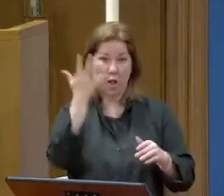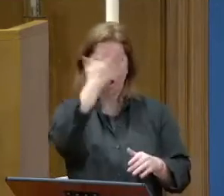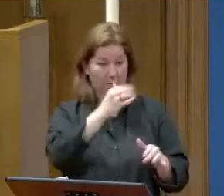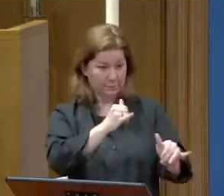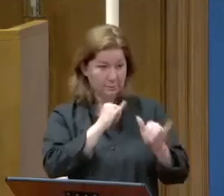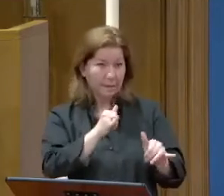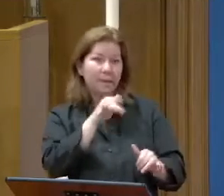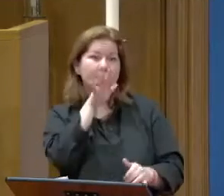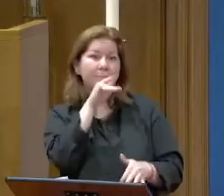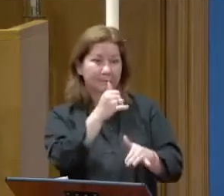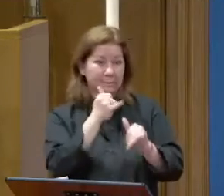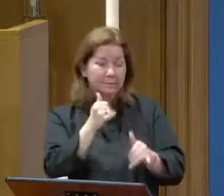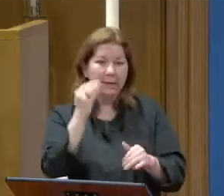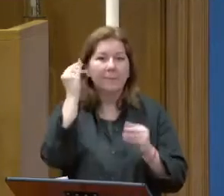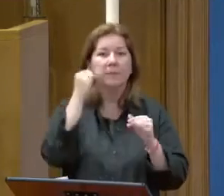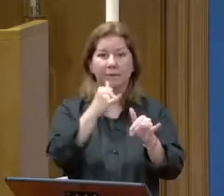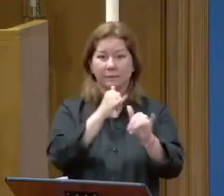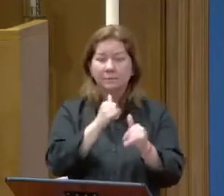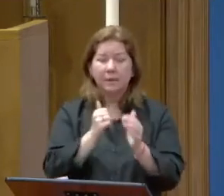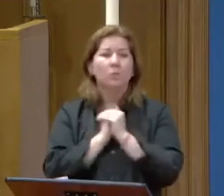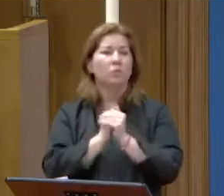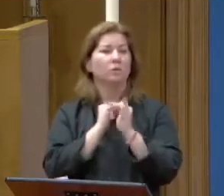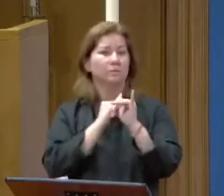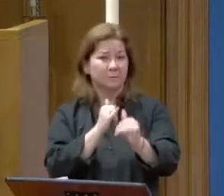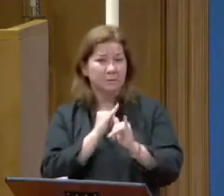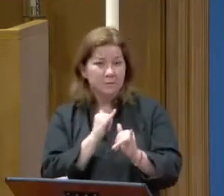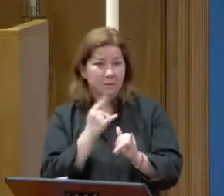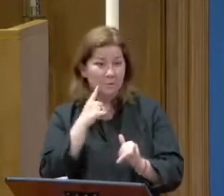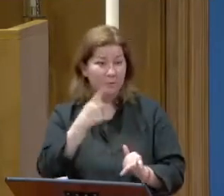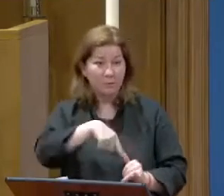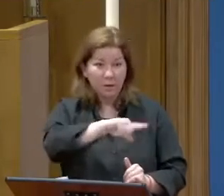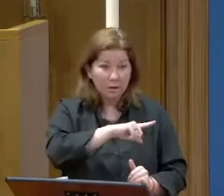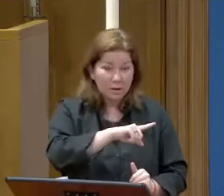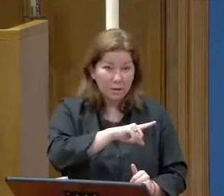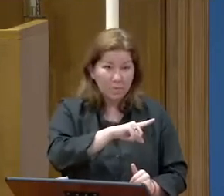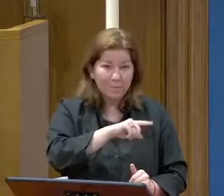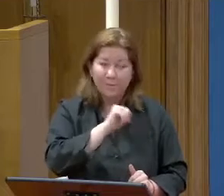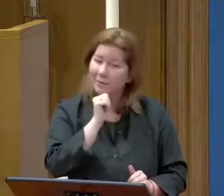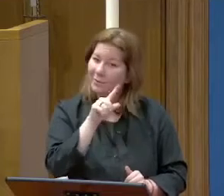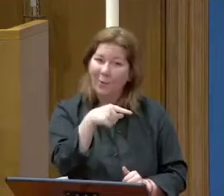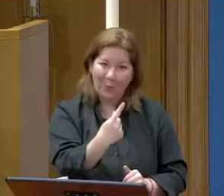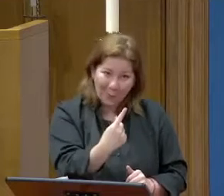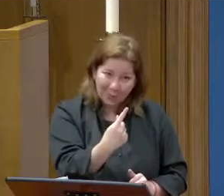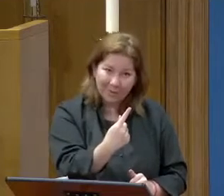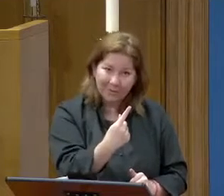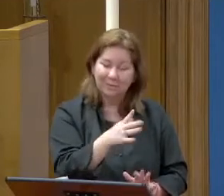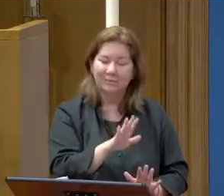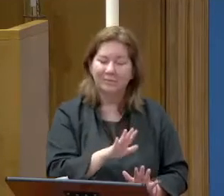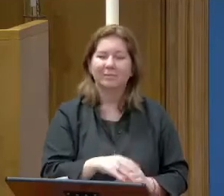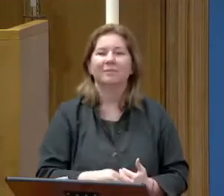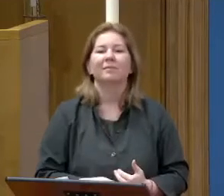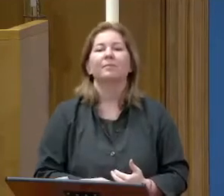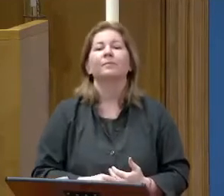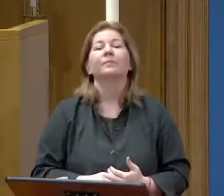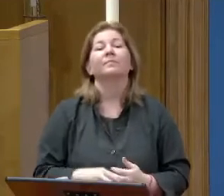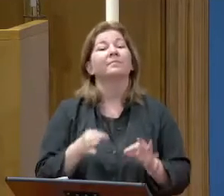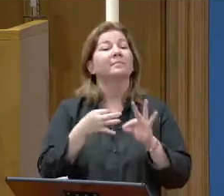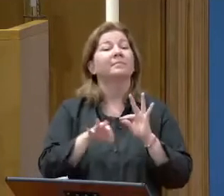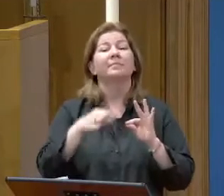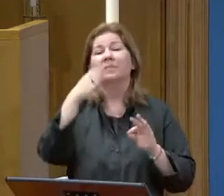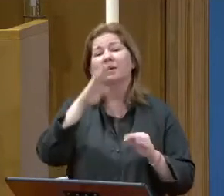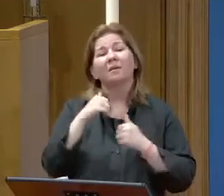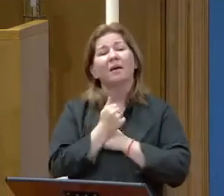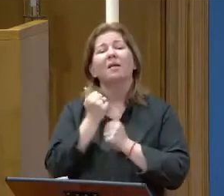and think like us and worship like us. Simply put, all I know is God